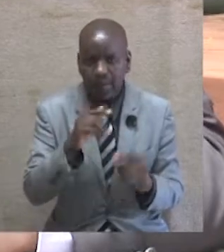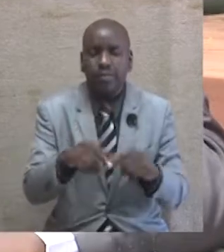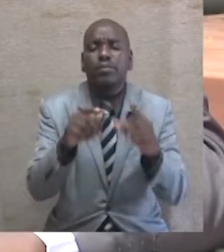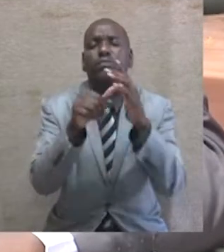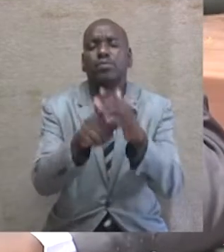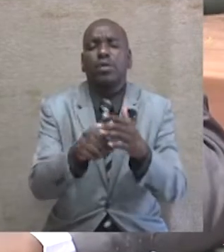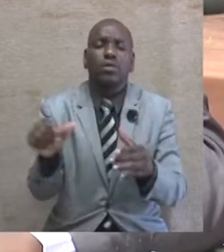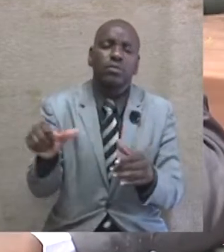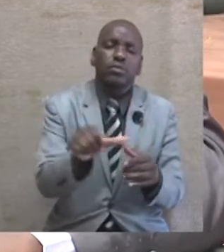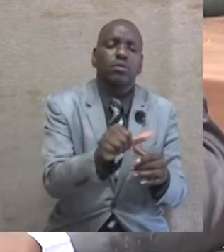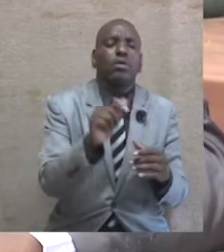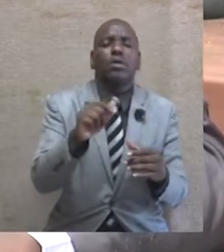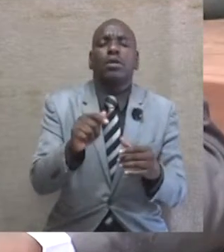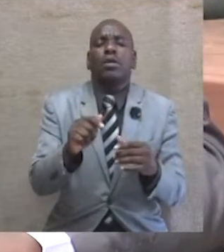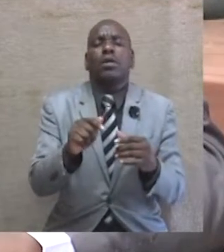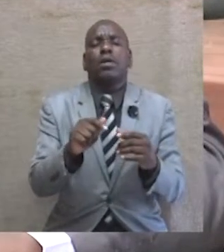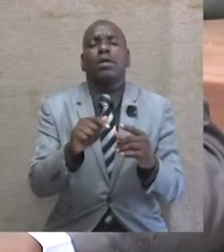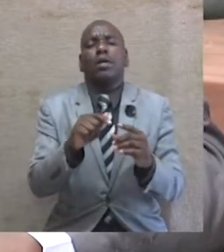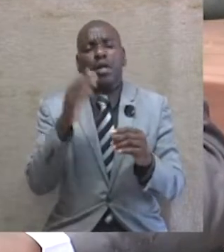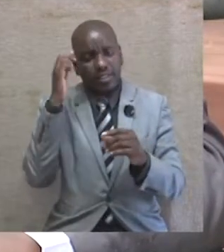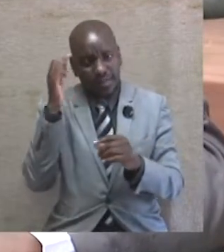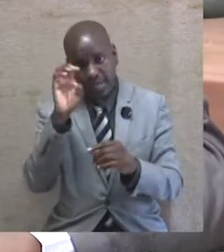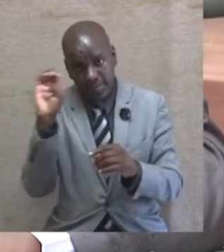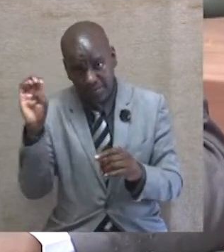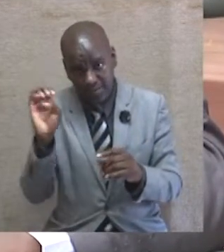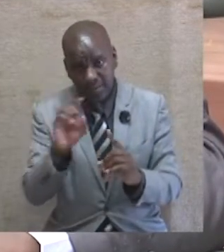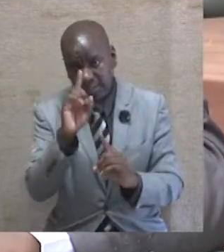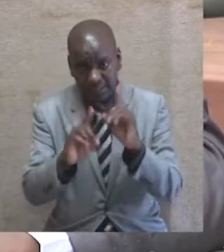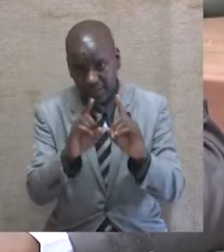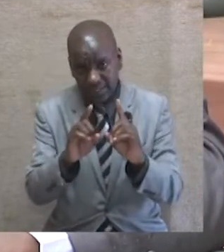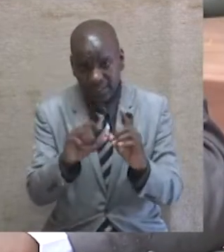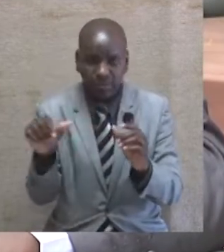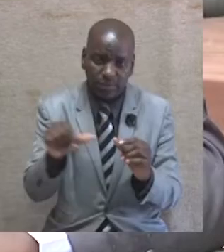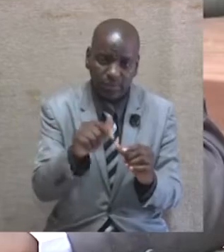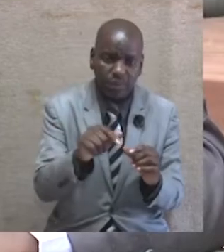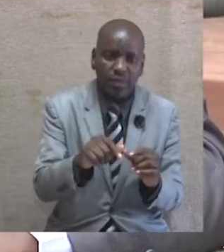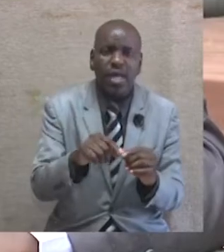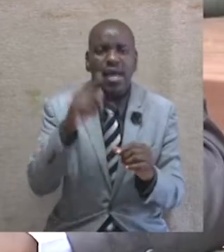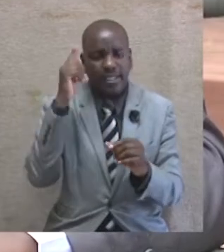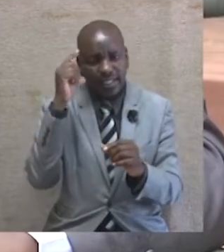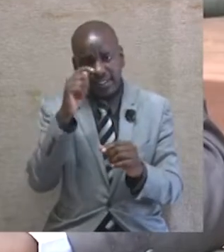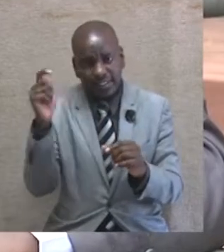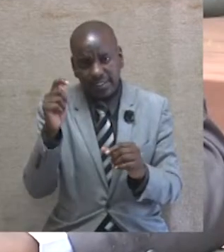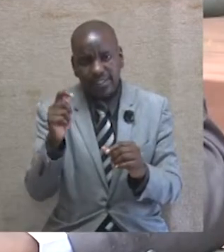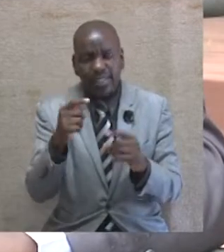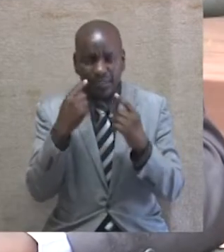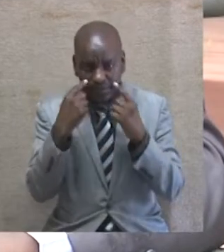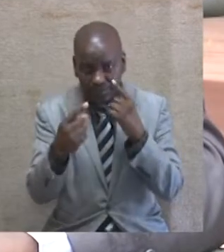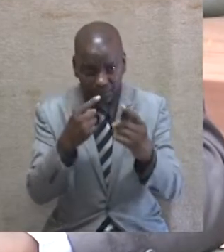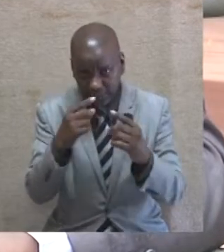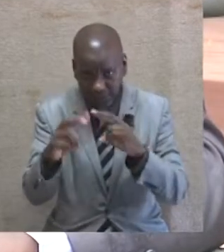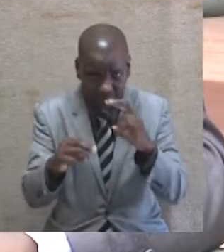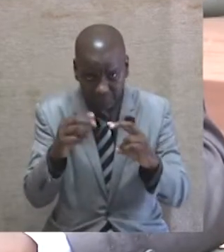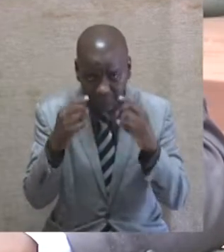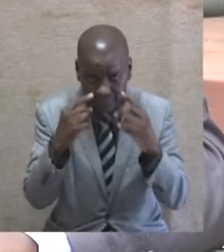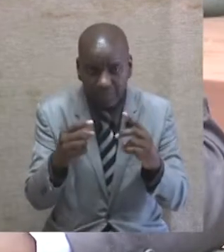at the end, we also need to bring the factor in of examinable of the subject. Do we have a test? Do we have an assessment